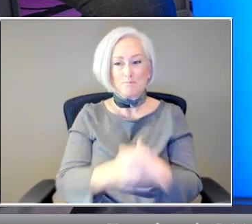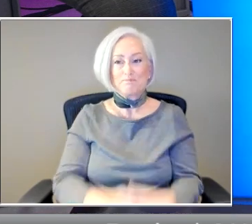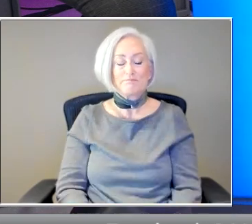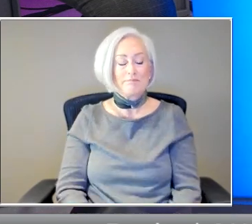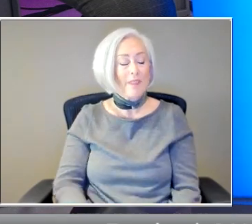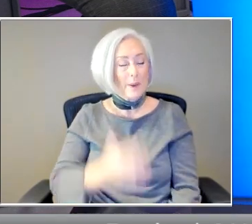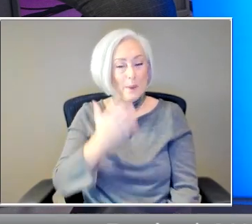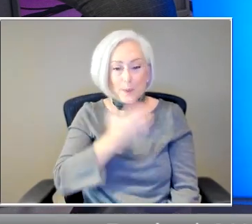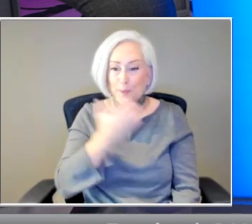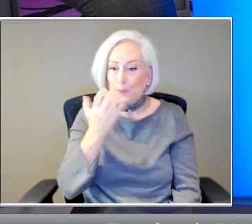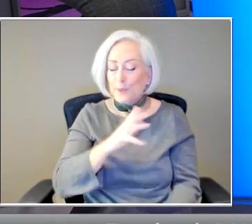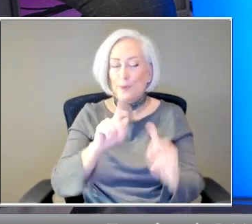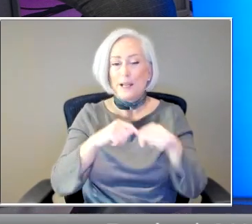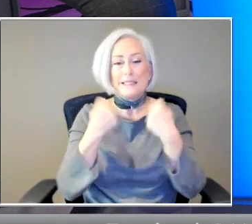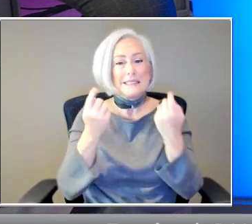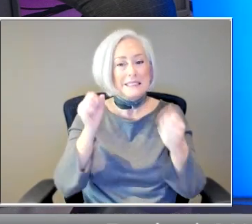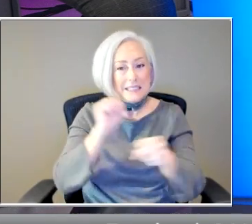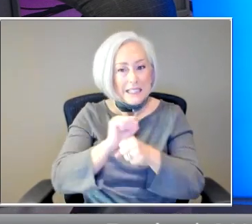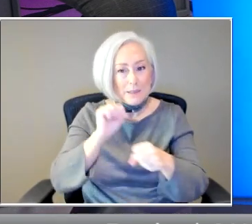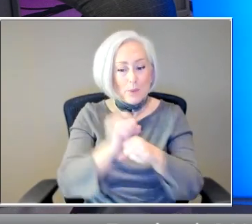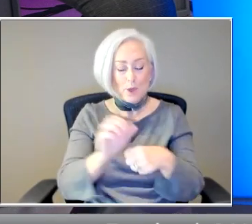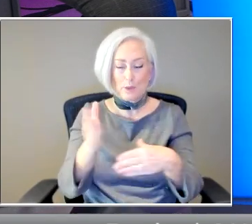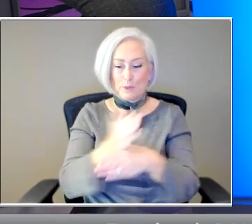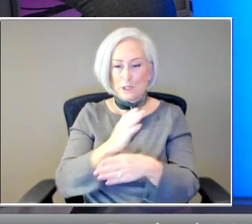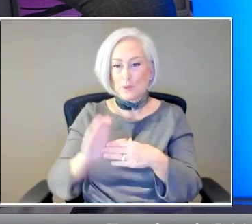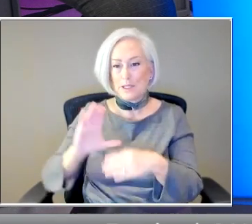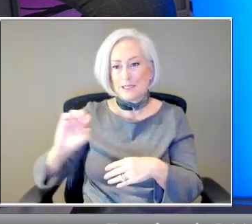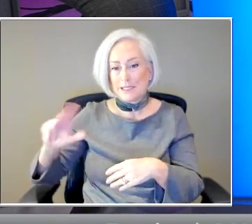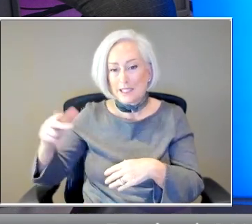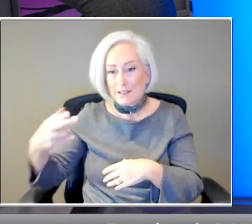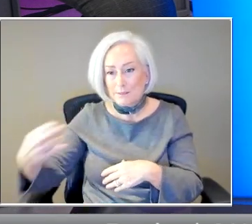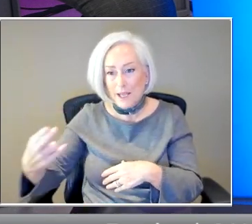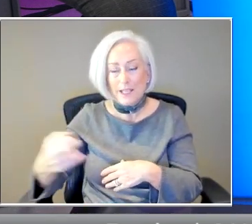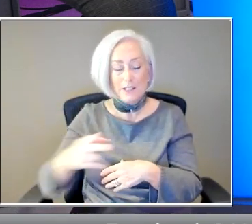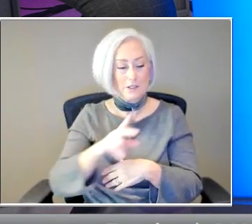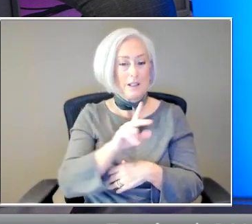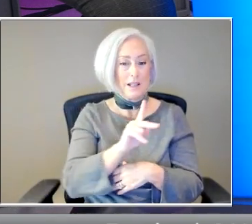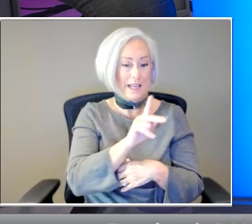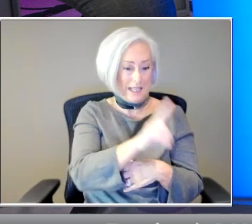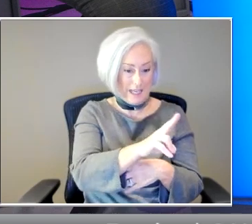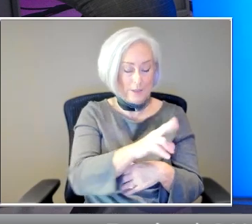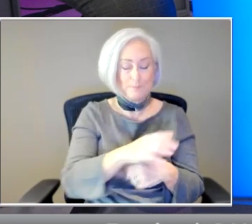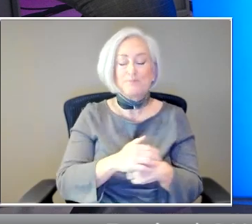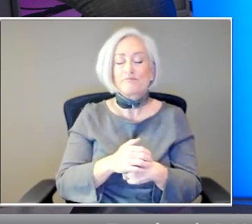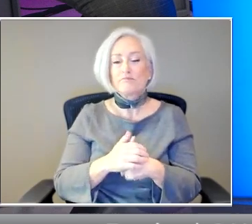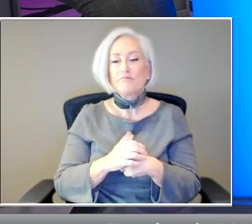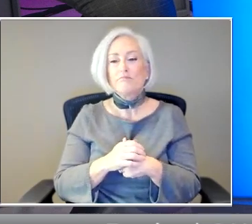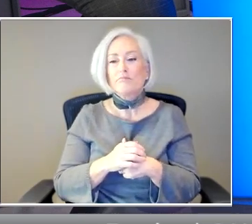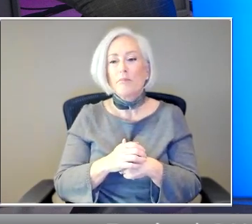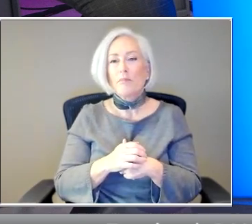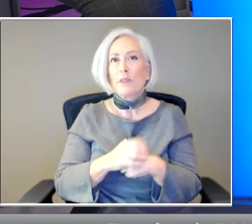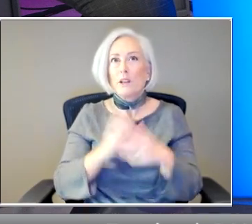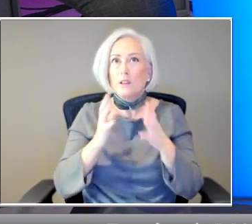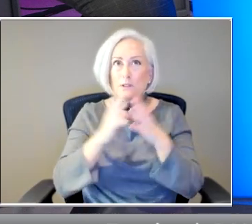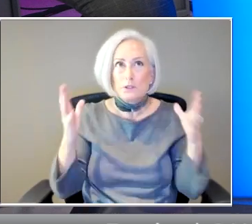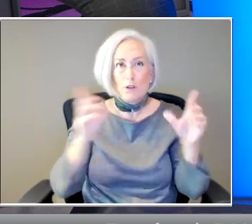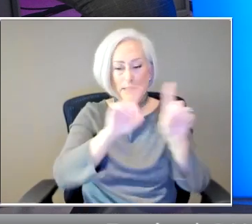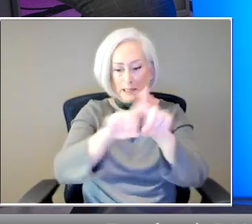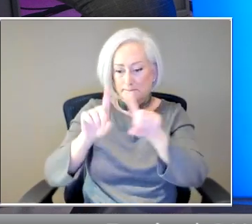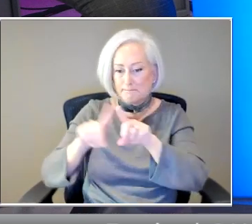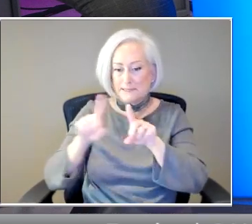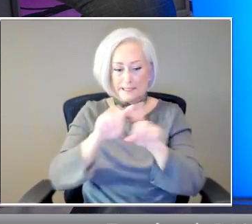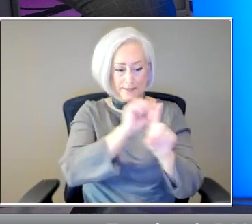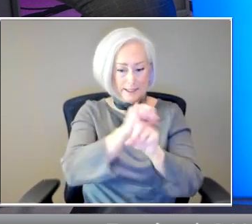see so much teamwork between Children's Mercy and, as you were saying, the University of Kansas Health System on so many cases. At